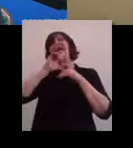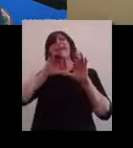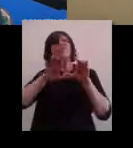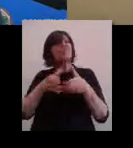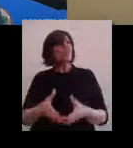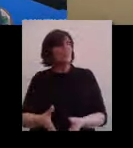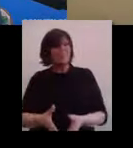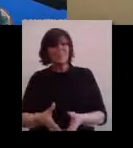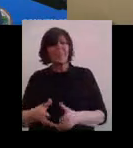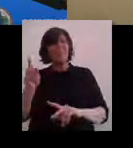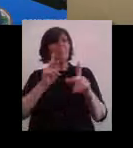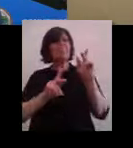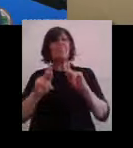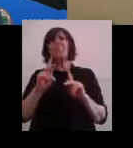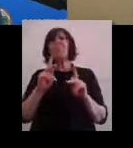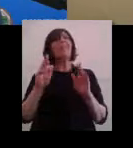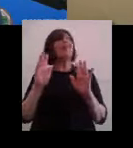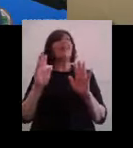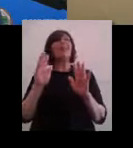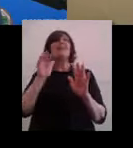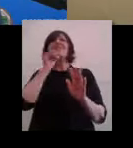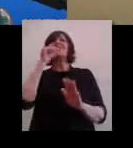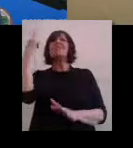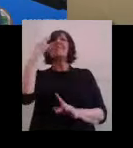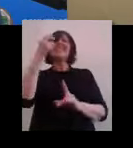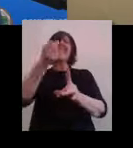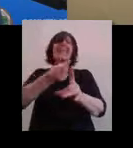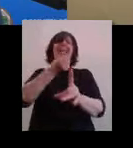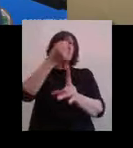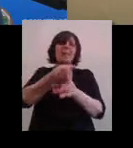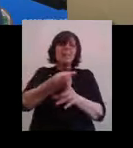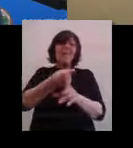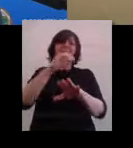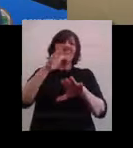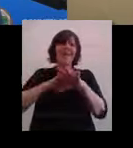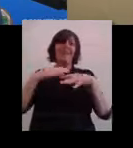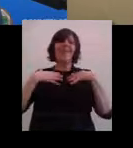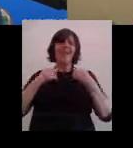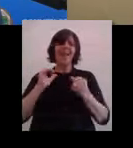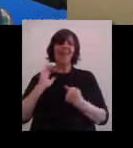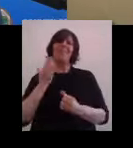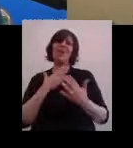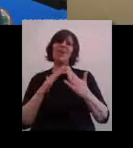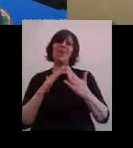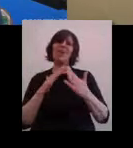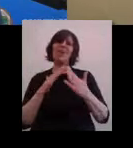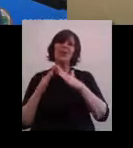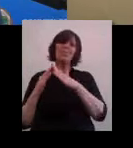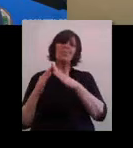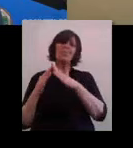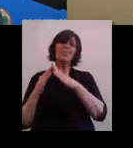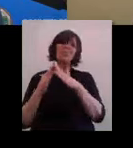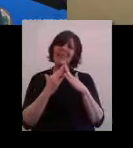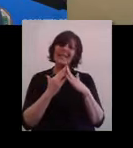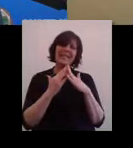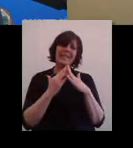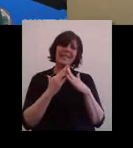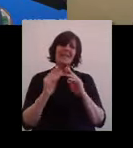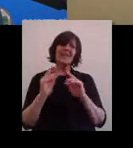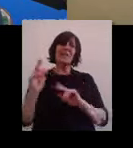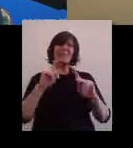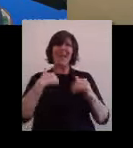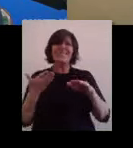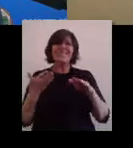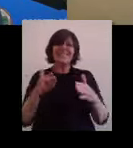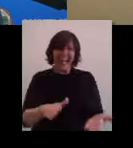underestimating the impact that it's having with regards to the health of our community. The people who've died, of course, but